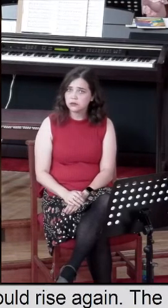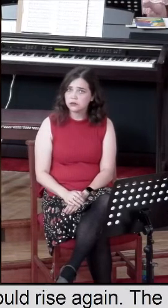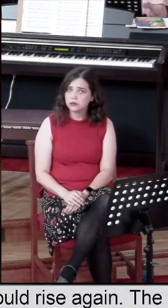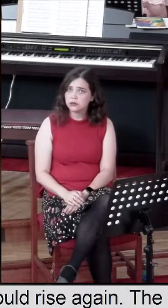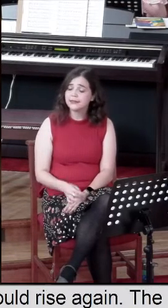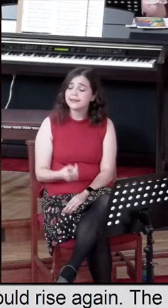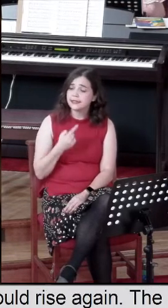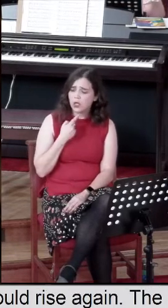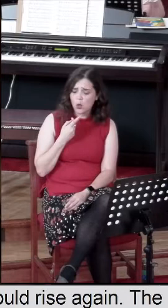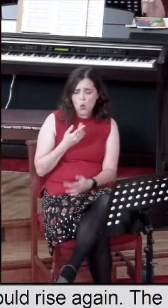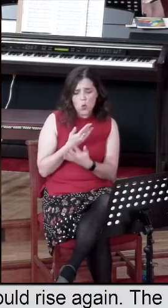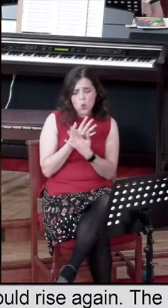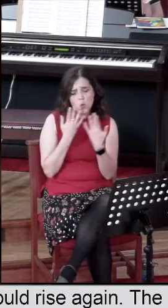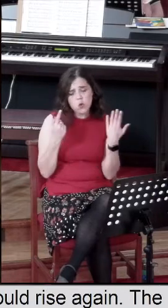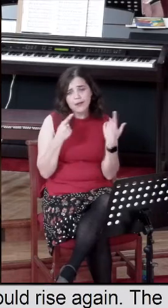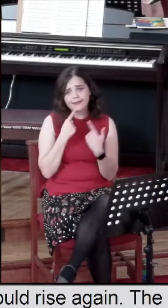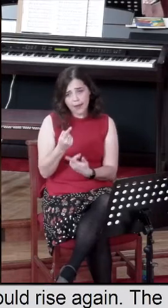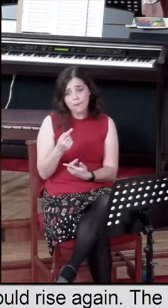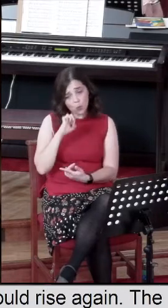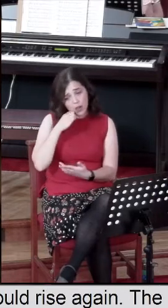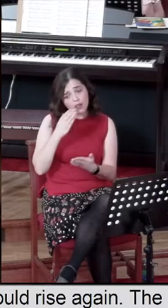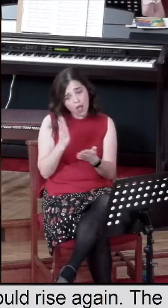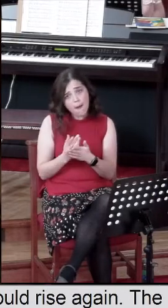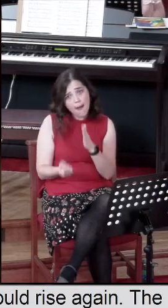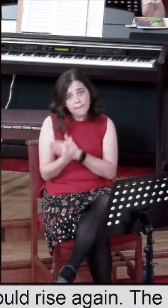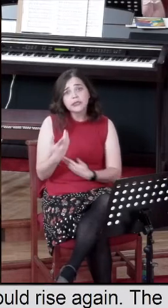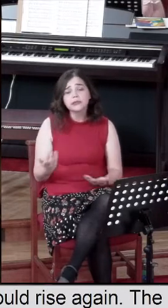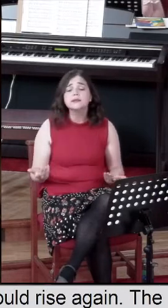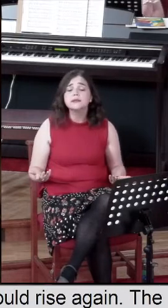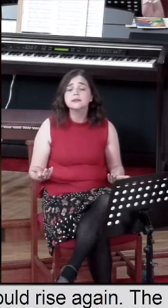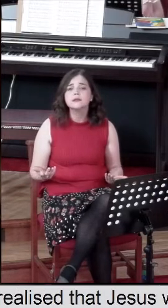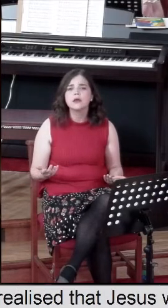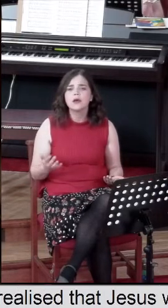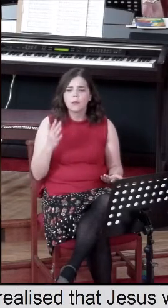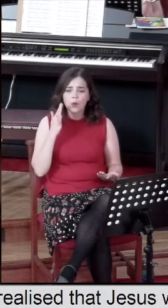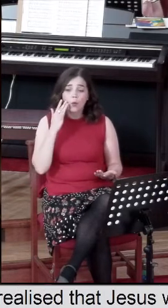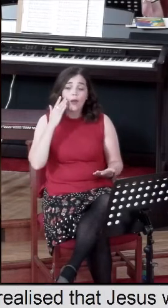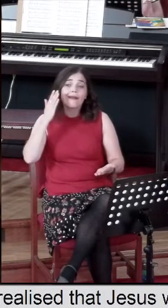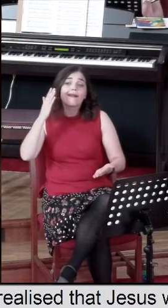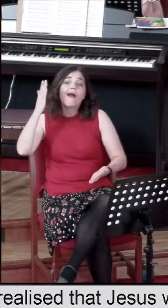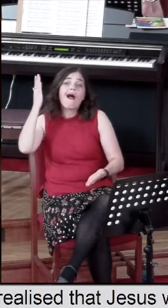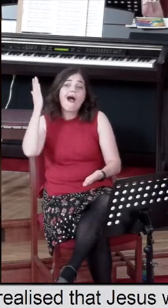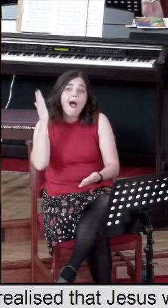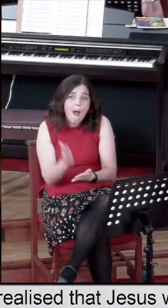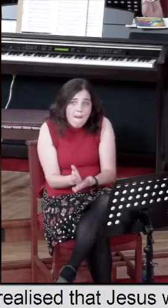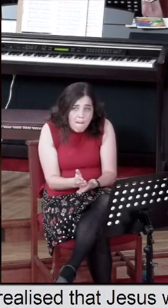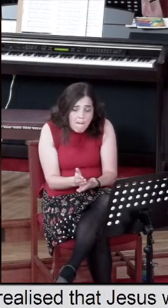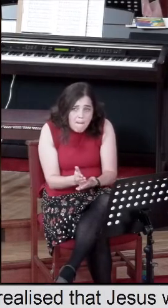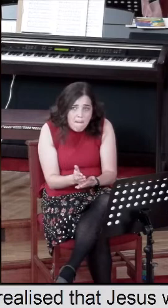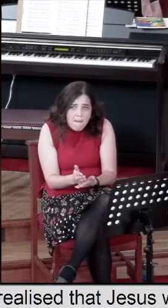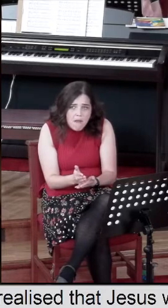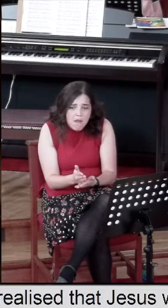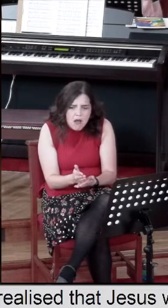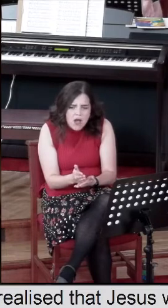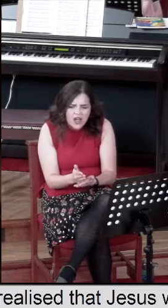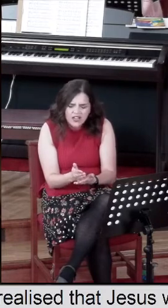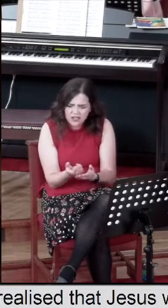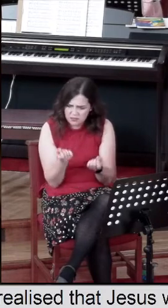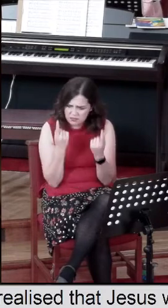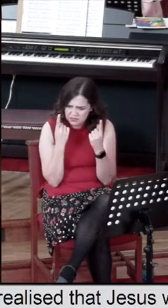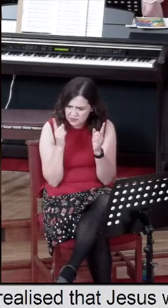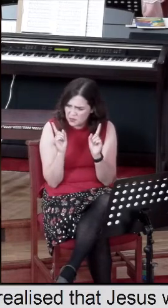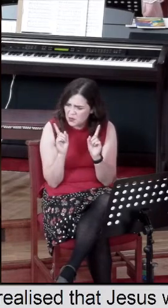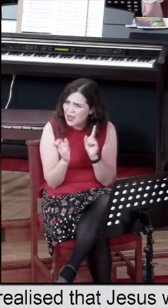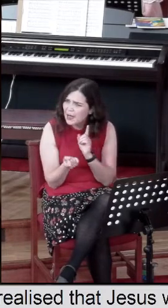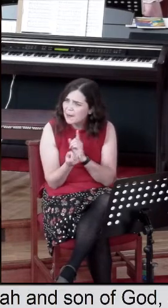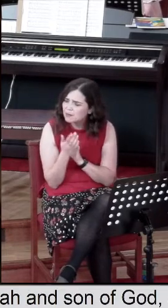He told them loads of times that that's what was going to happen. And yet when it did happen, they didn't really understand what was